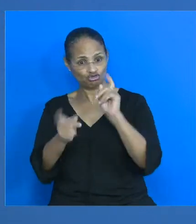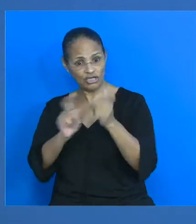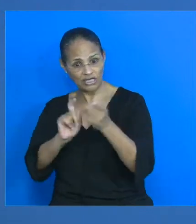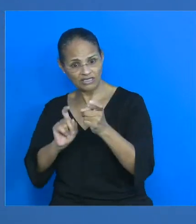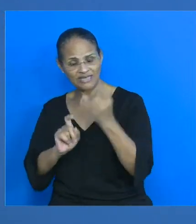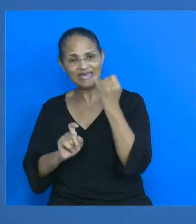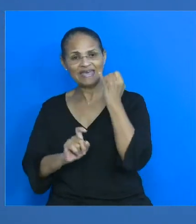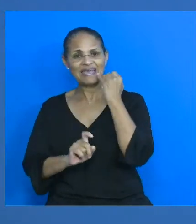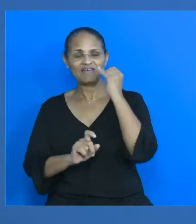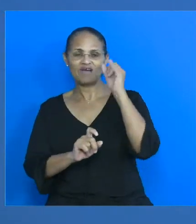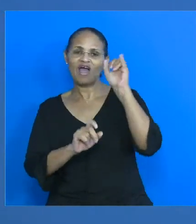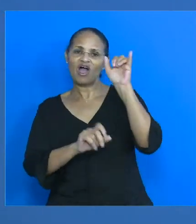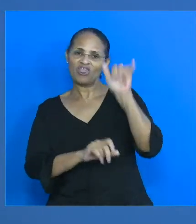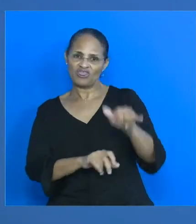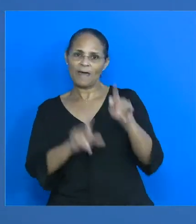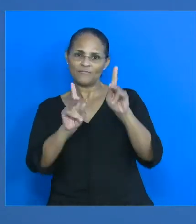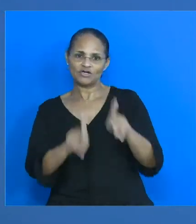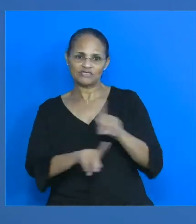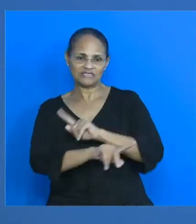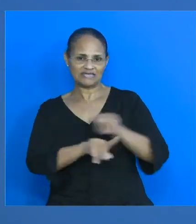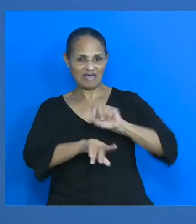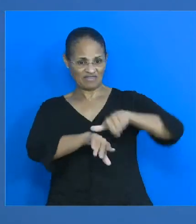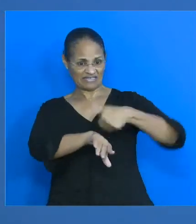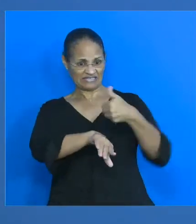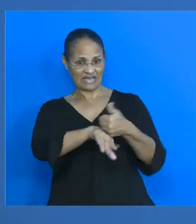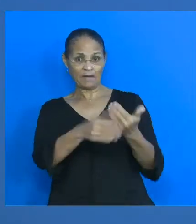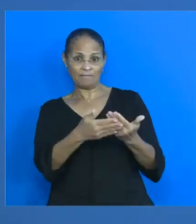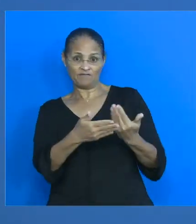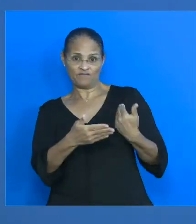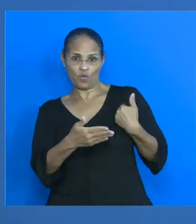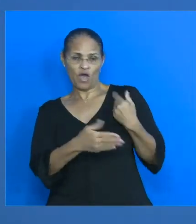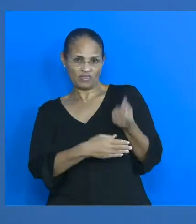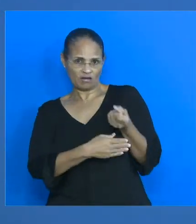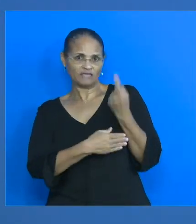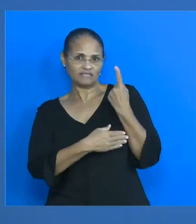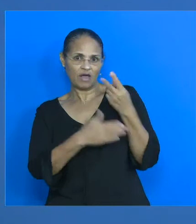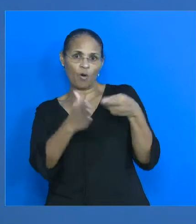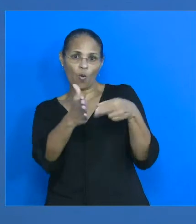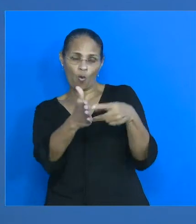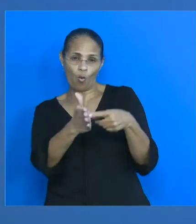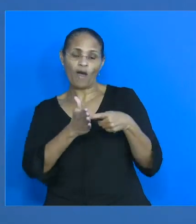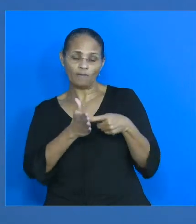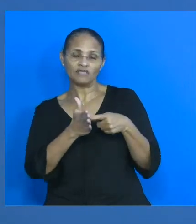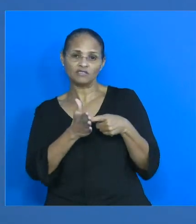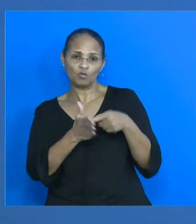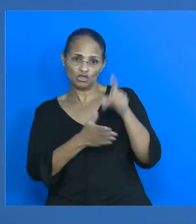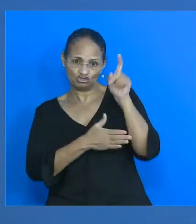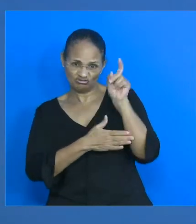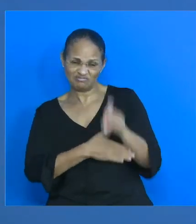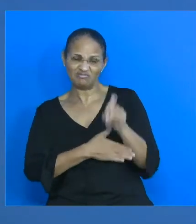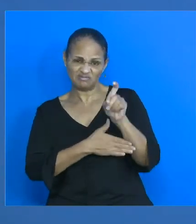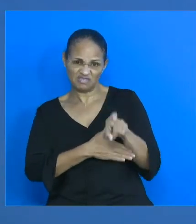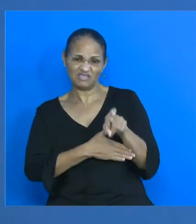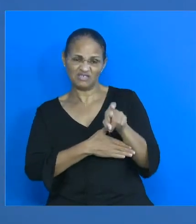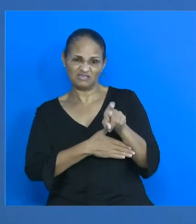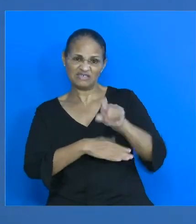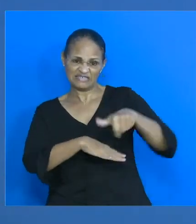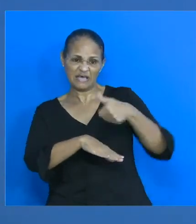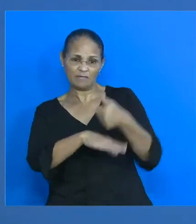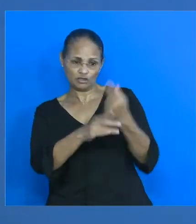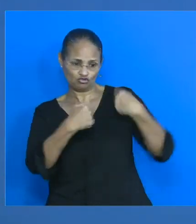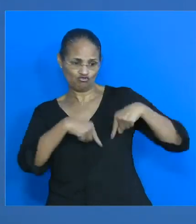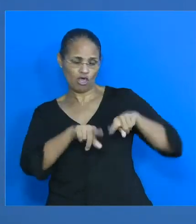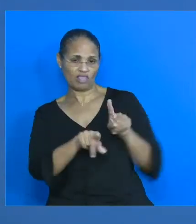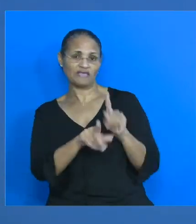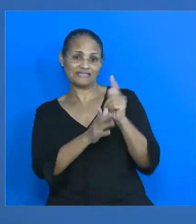that person did not have that in place in the first place, when they are clearly aware of the requirements for operating their business and establishments during these times,